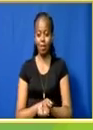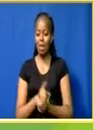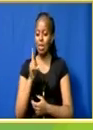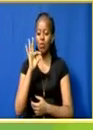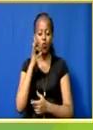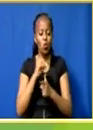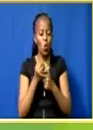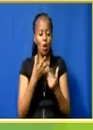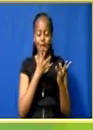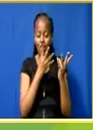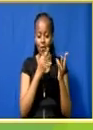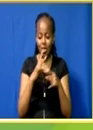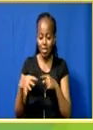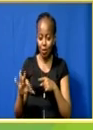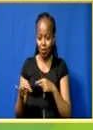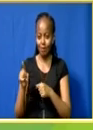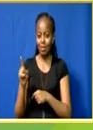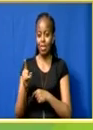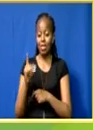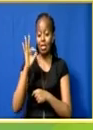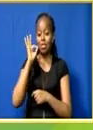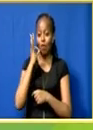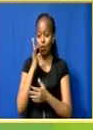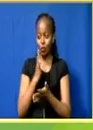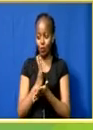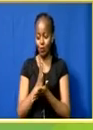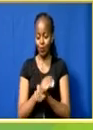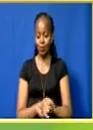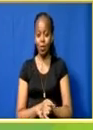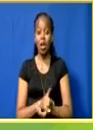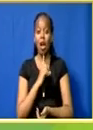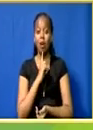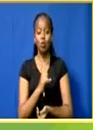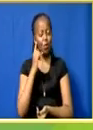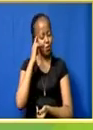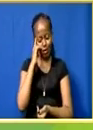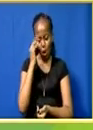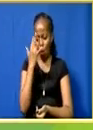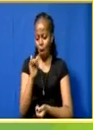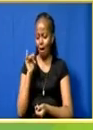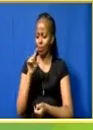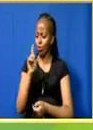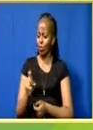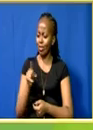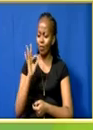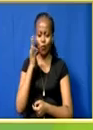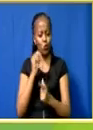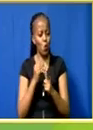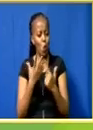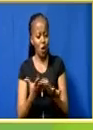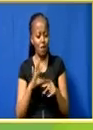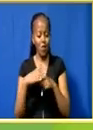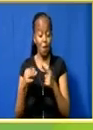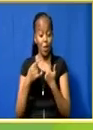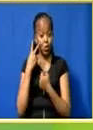a fruit or a vegetable? It's a fruit. It's a fruit. Yes. I'm sure you're wondering, why are we asking? Is it fruit? Is it vegetable?